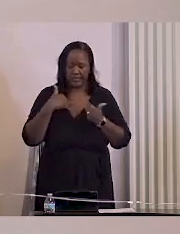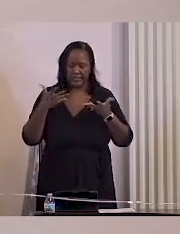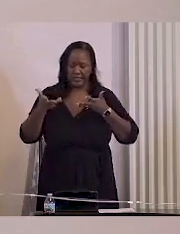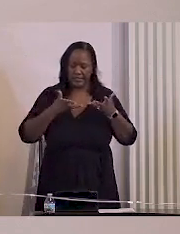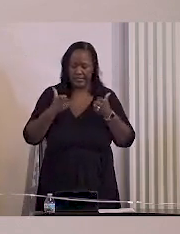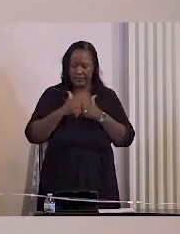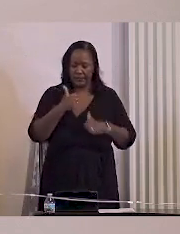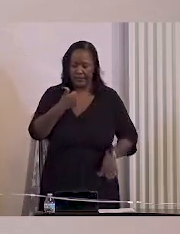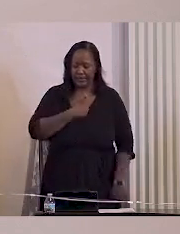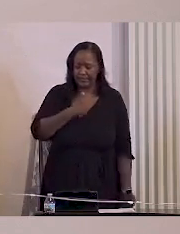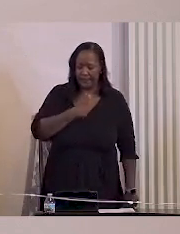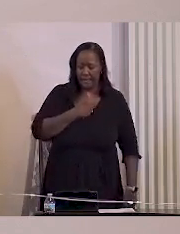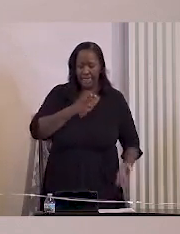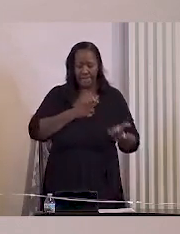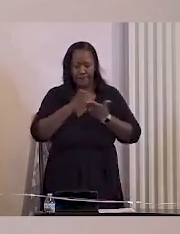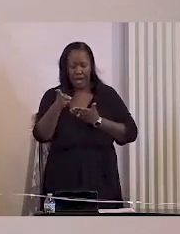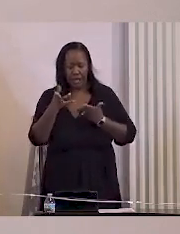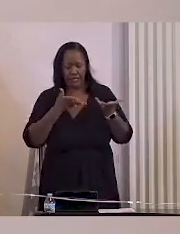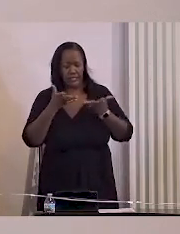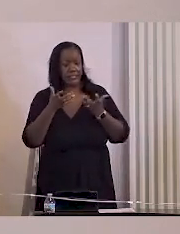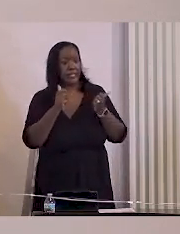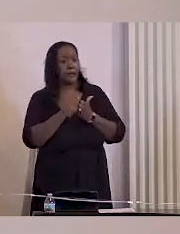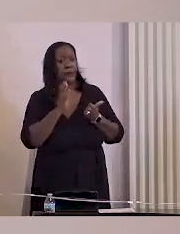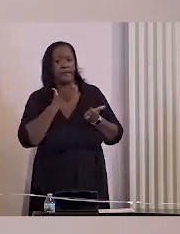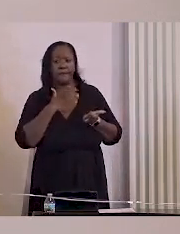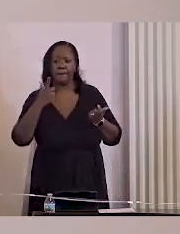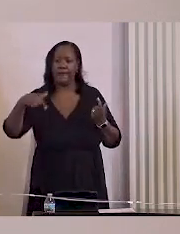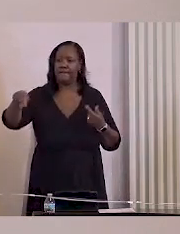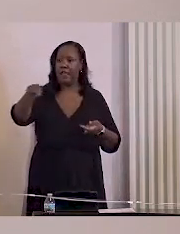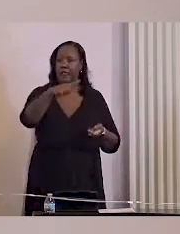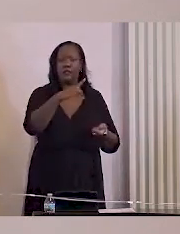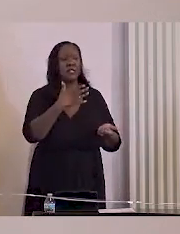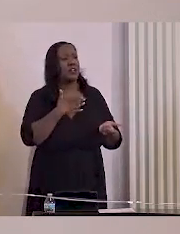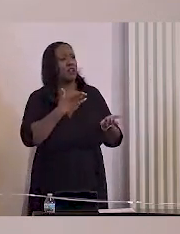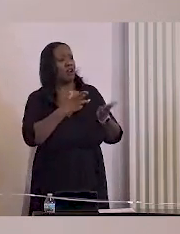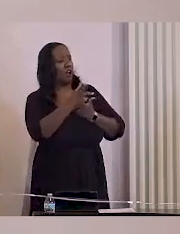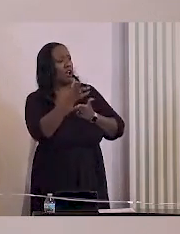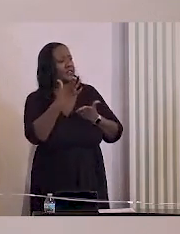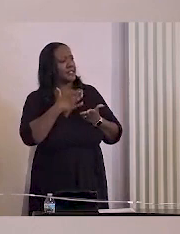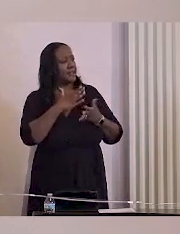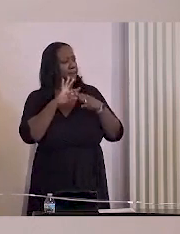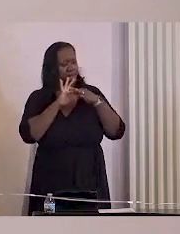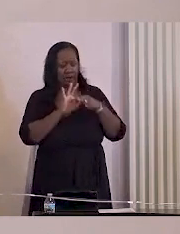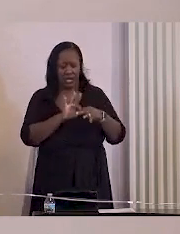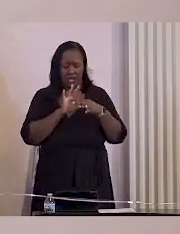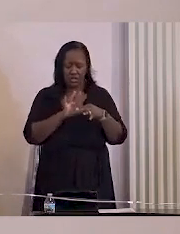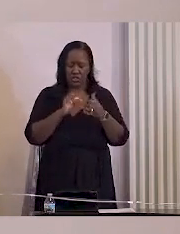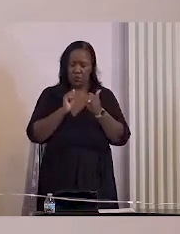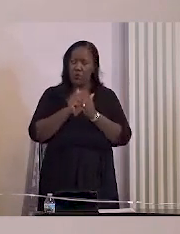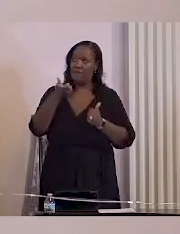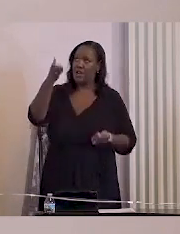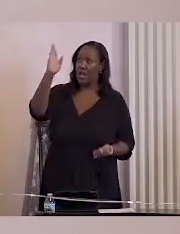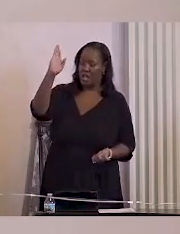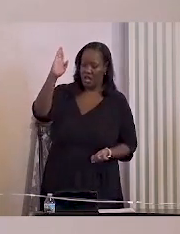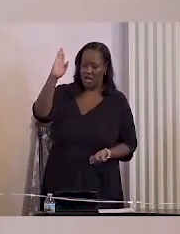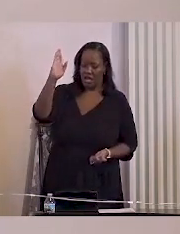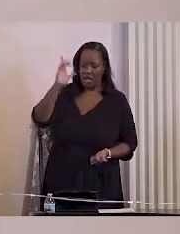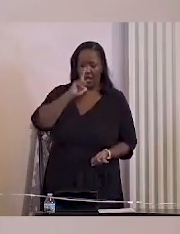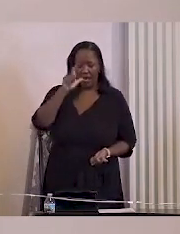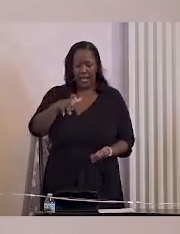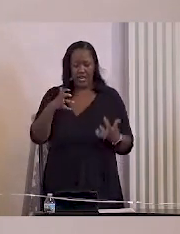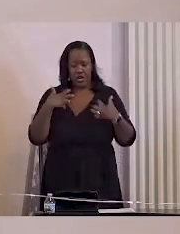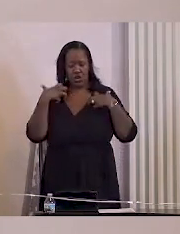with myself, honest in dealing with my fellows, honest in my relations with God. I